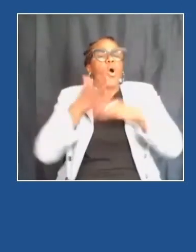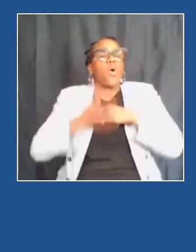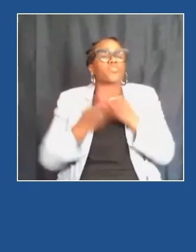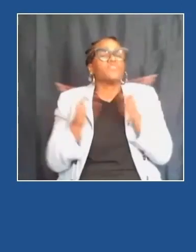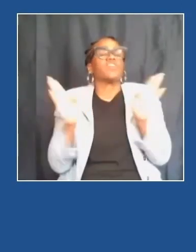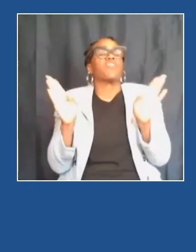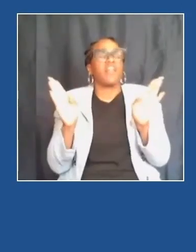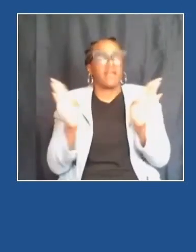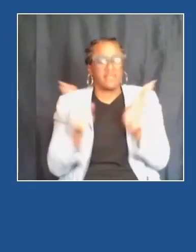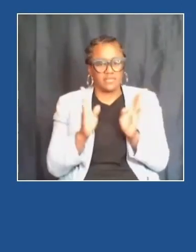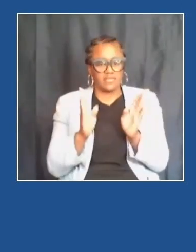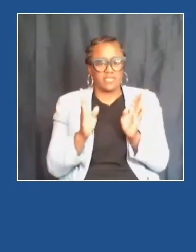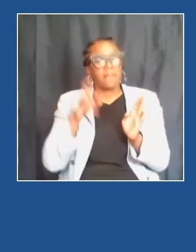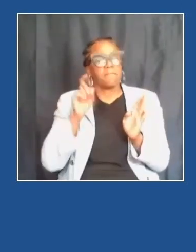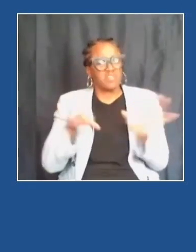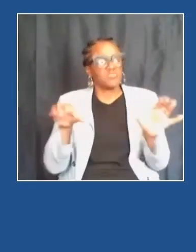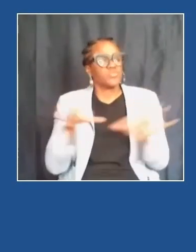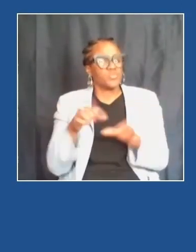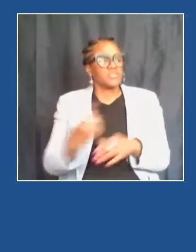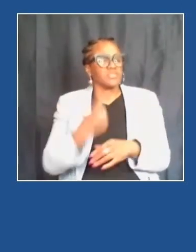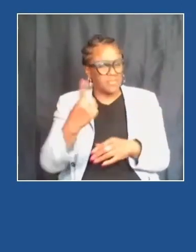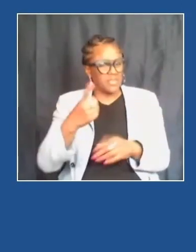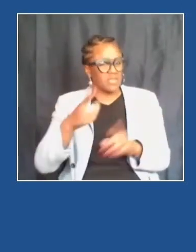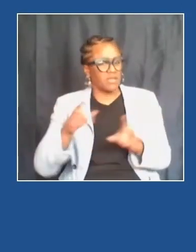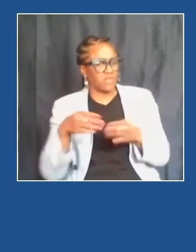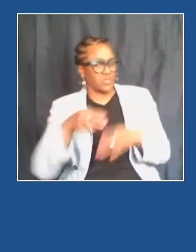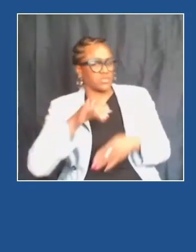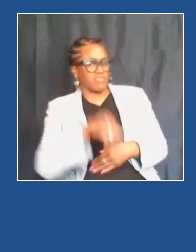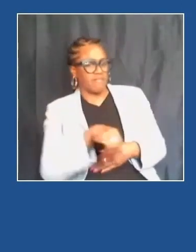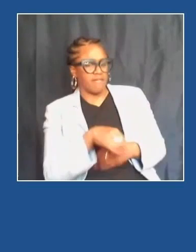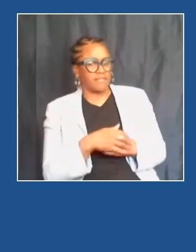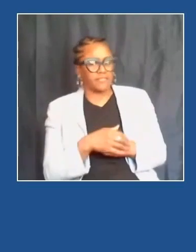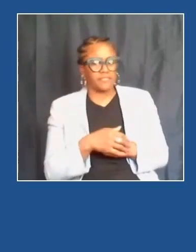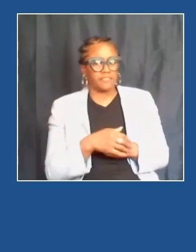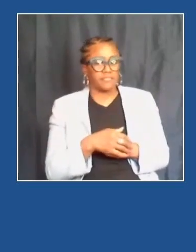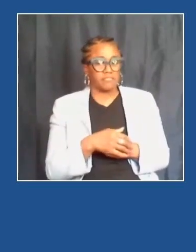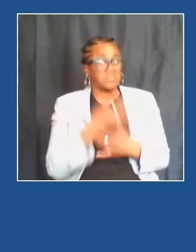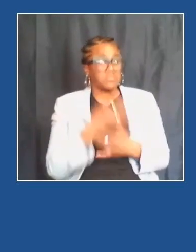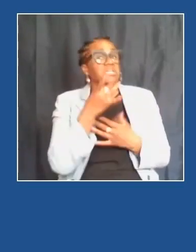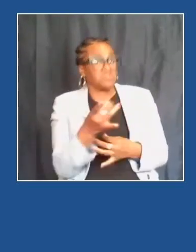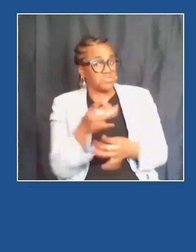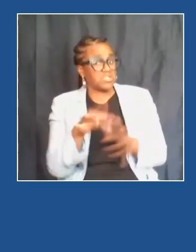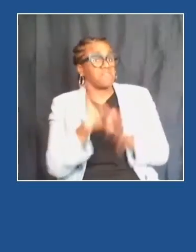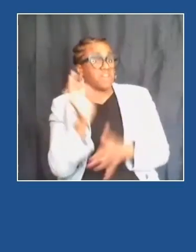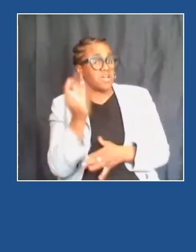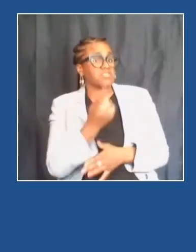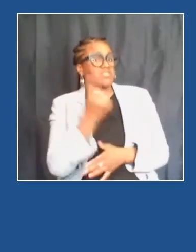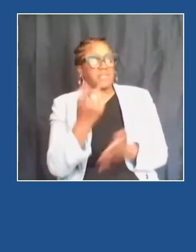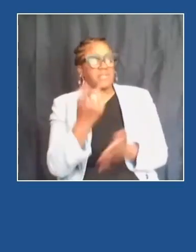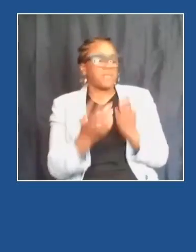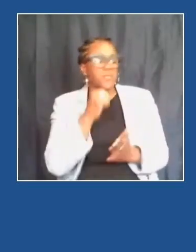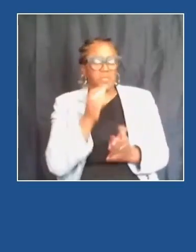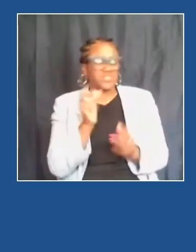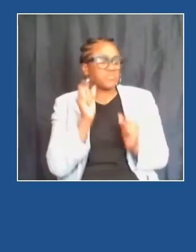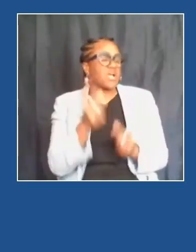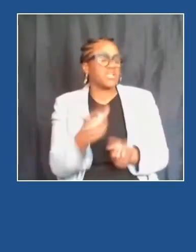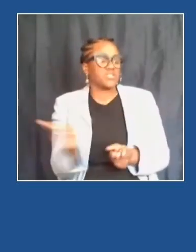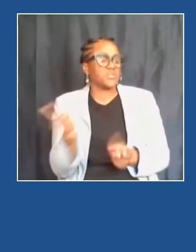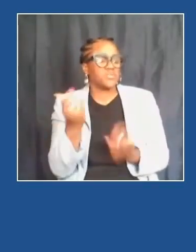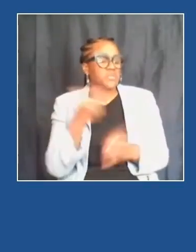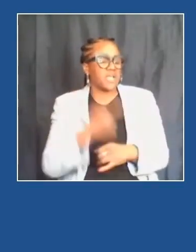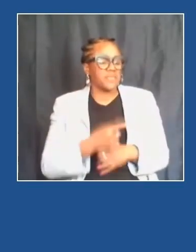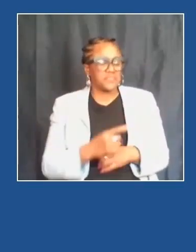that's what we've got to do. We've got to do something about that. Now, what we found was pretty interesting and probably won't surprise a lot of people here